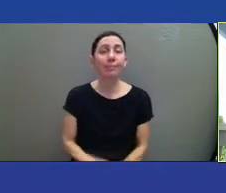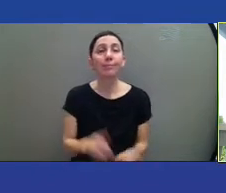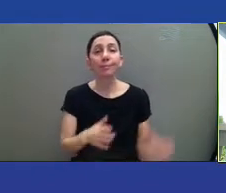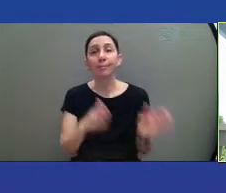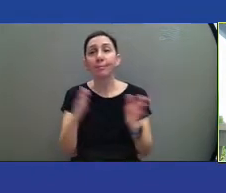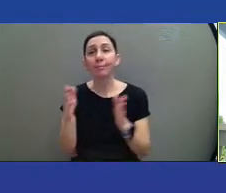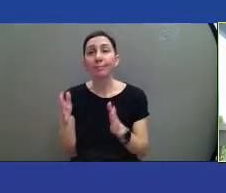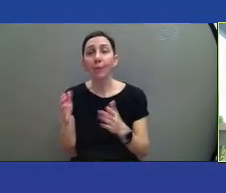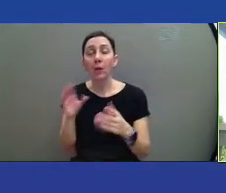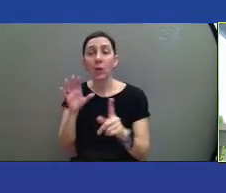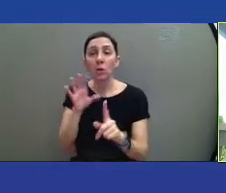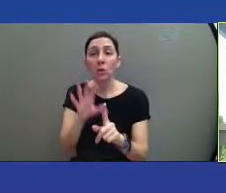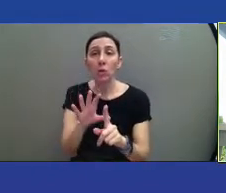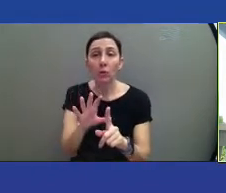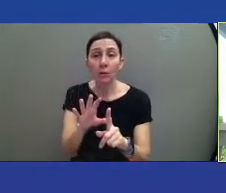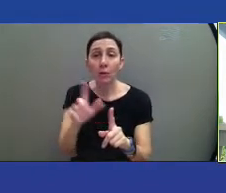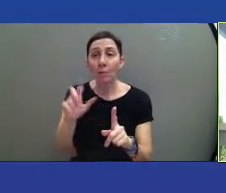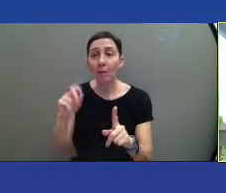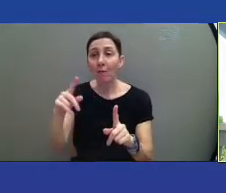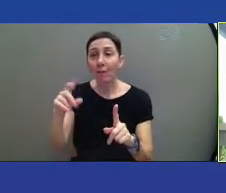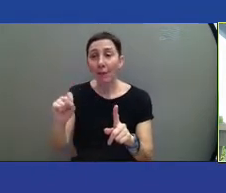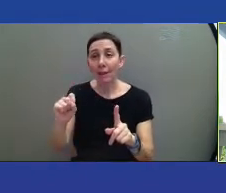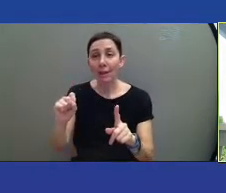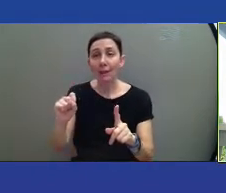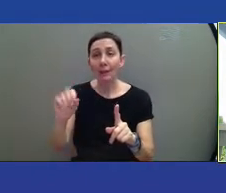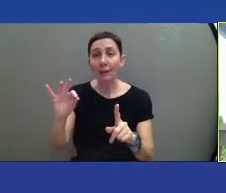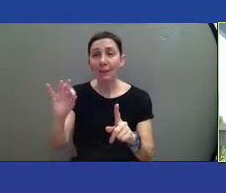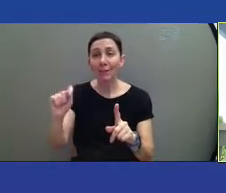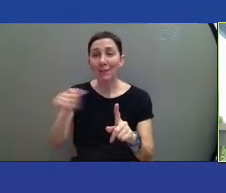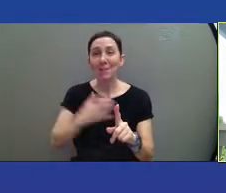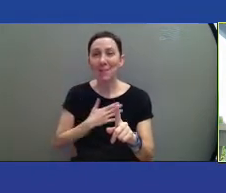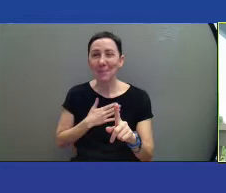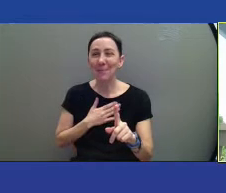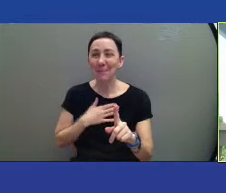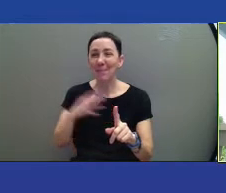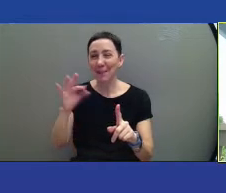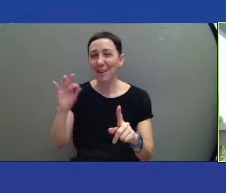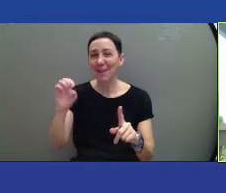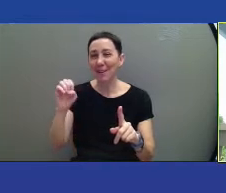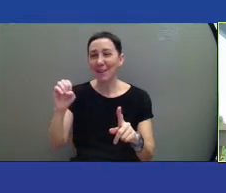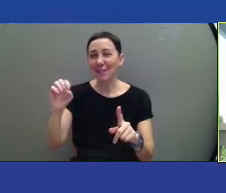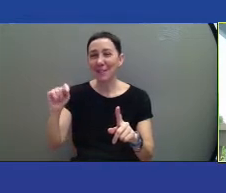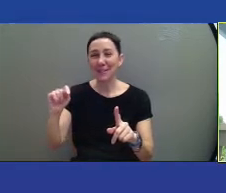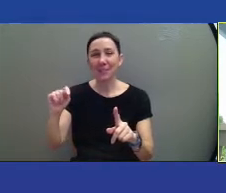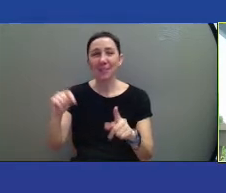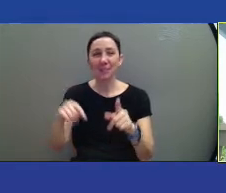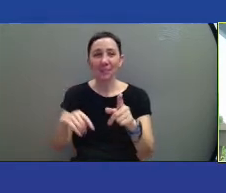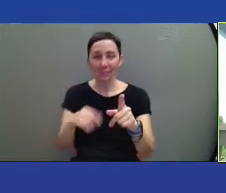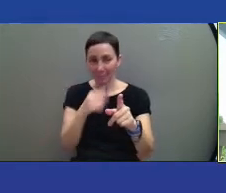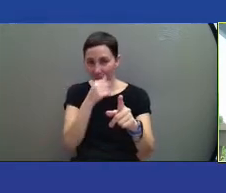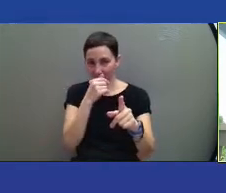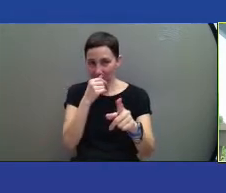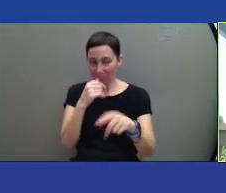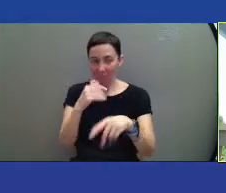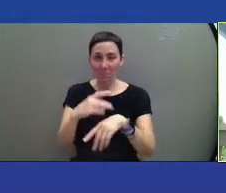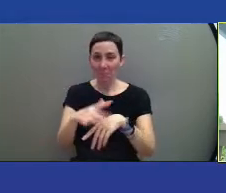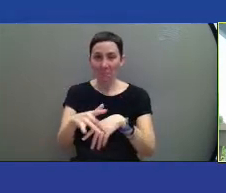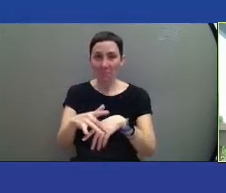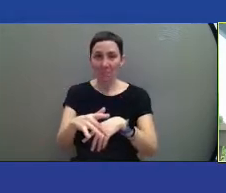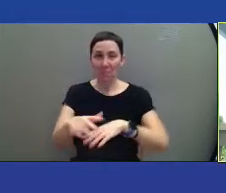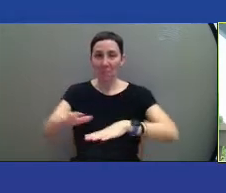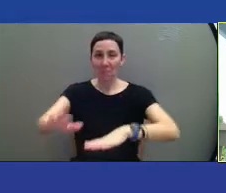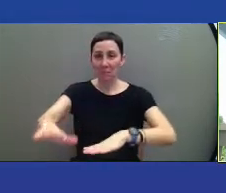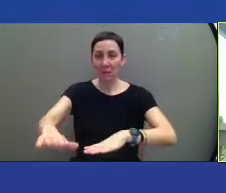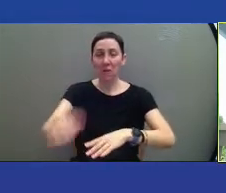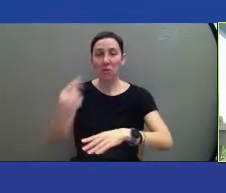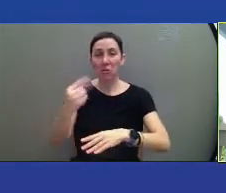image is a close-up of the lower legs and feet. These are actually my feet. So you can, my feet are barefoot. I'm wearing green